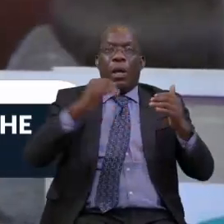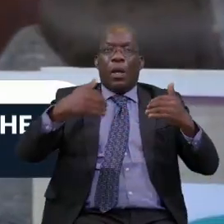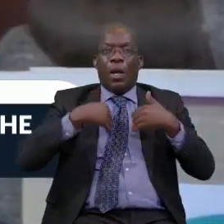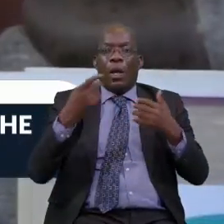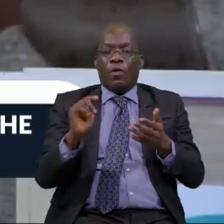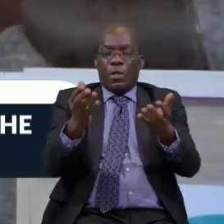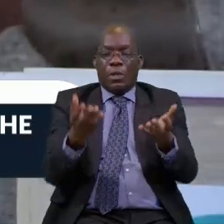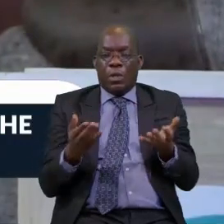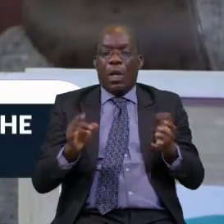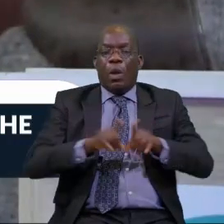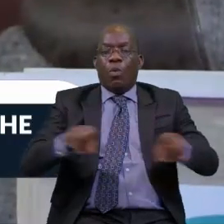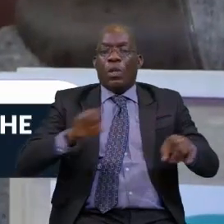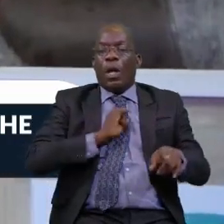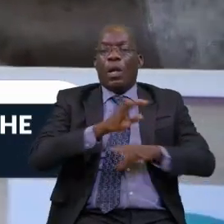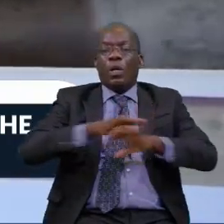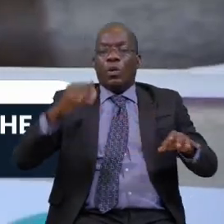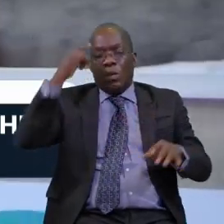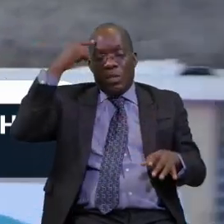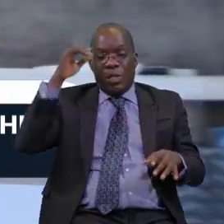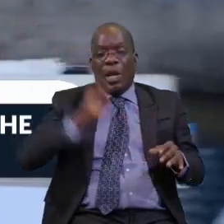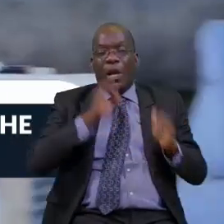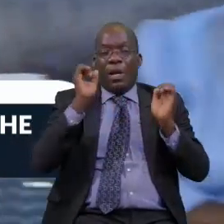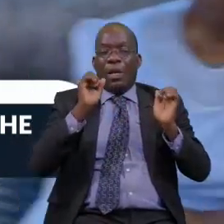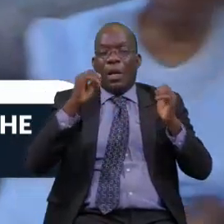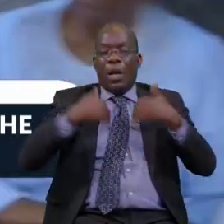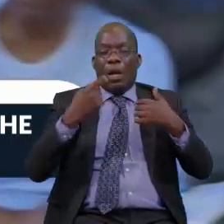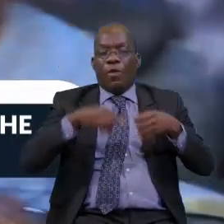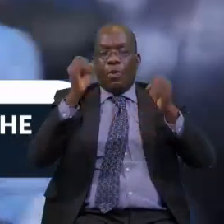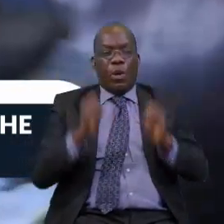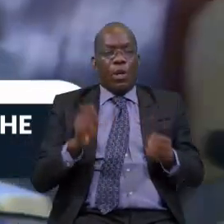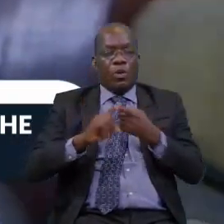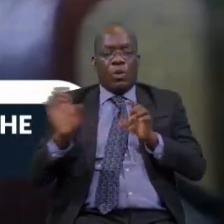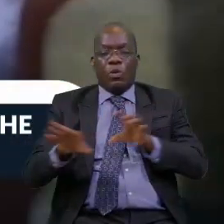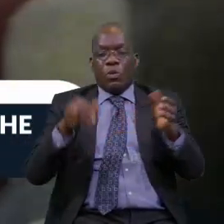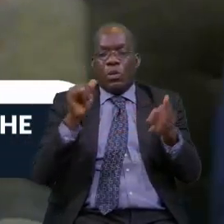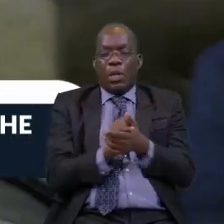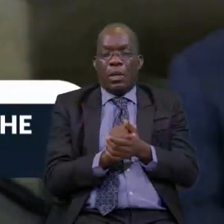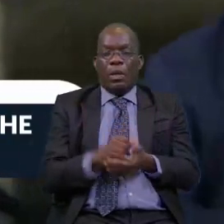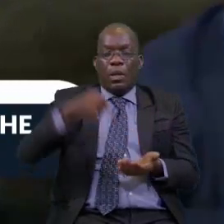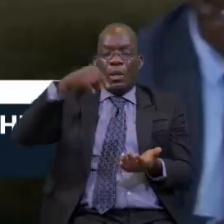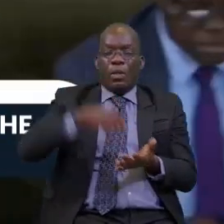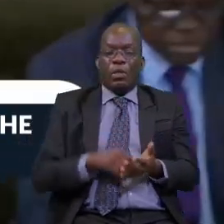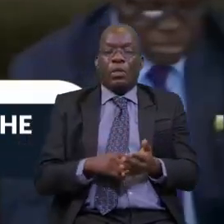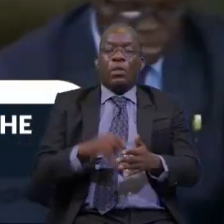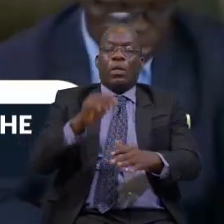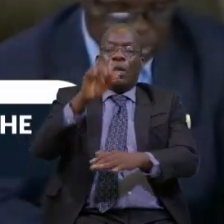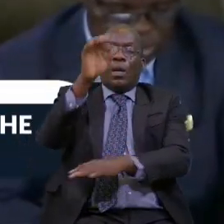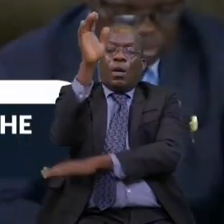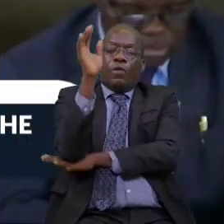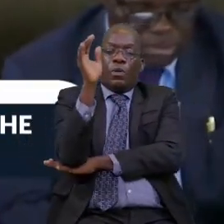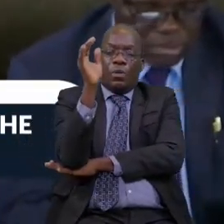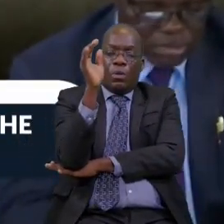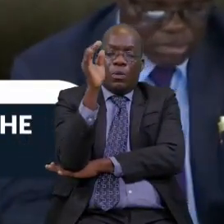don't think I have the power to do that. This afternoon is a